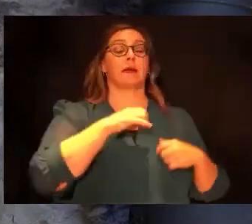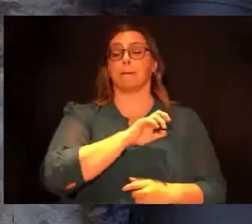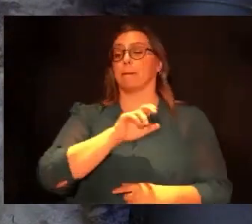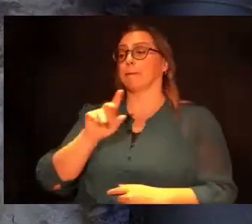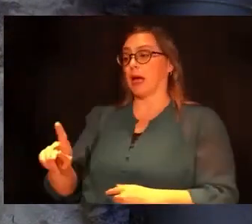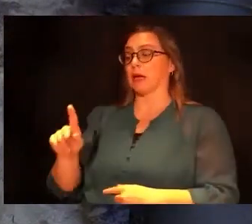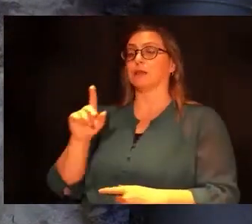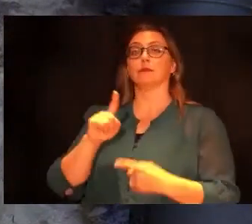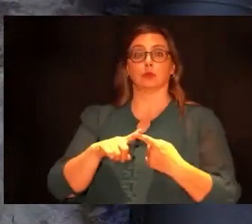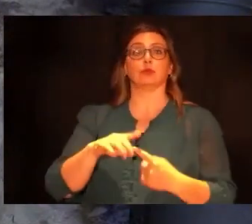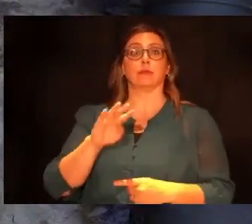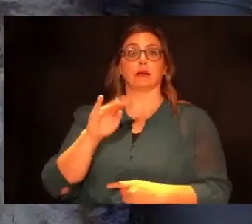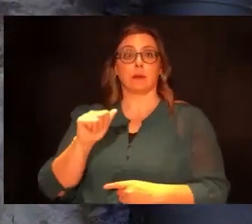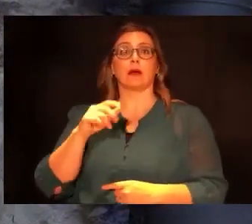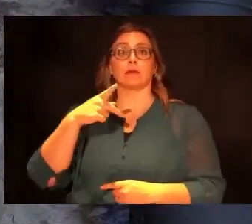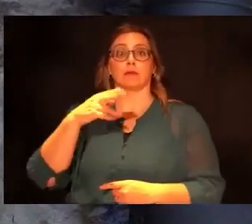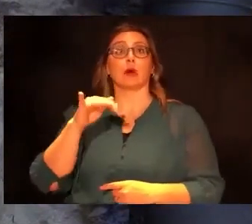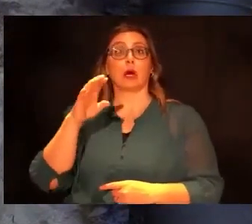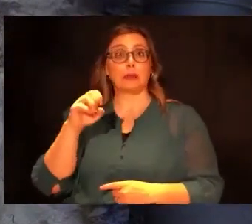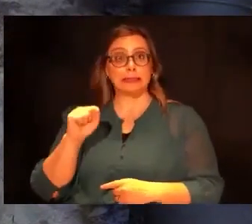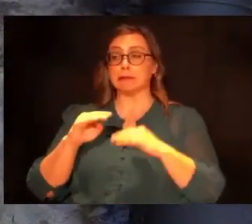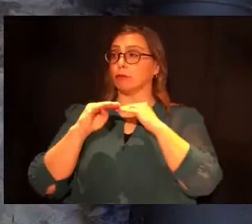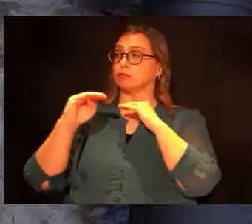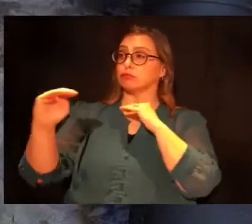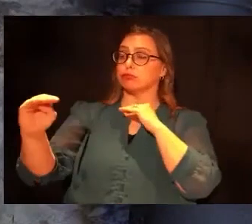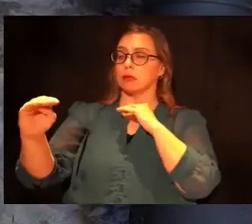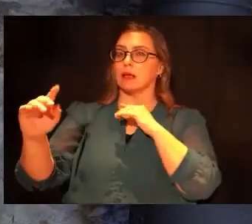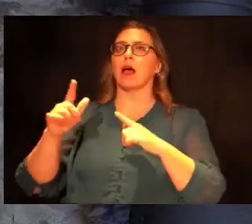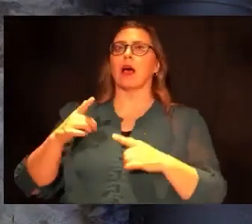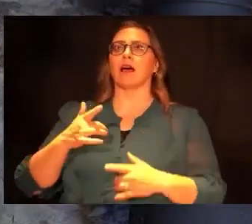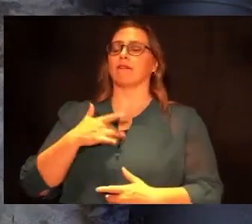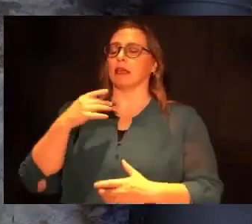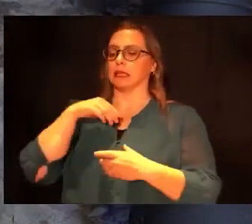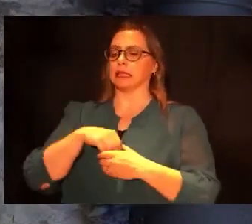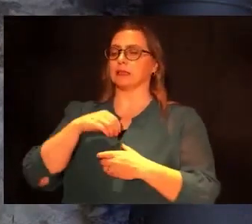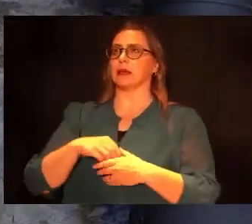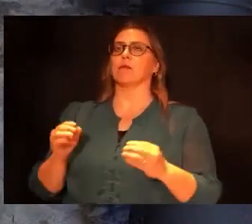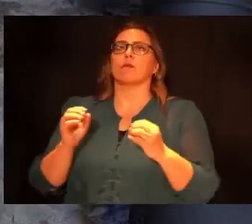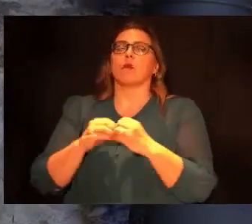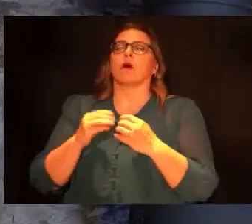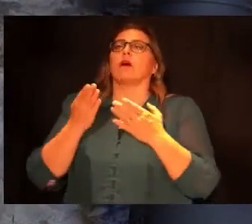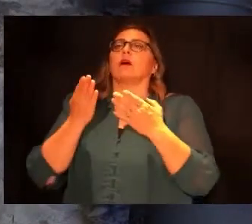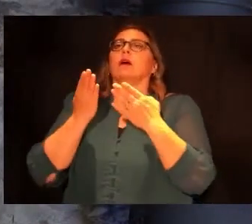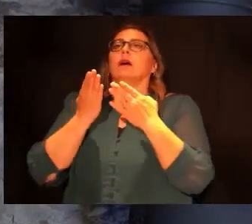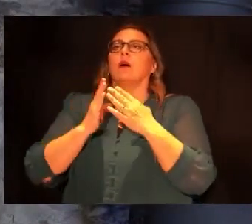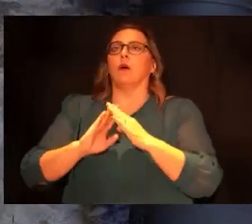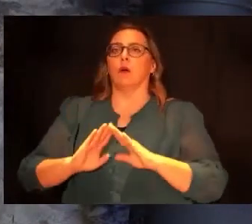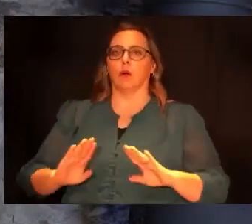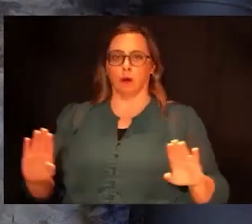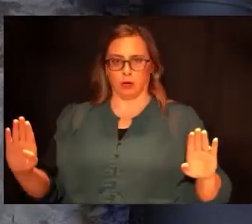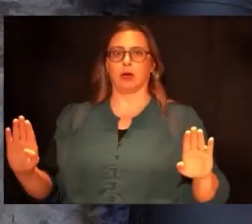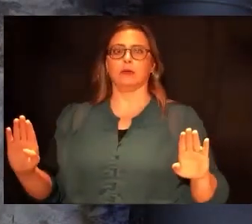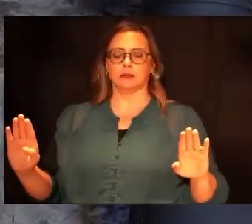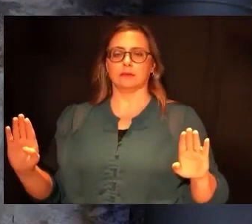prairies, I have a sense of calm. And I suppose